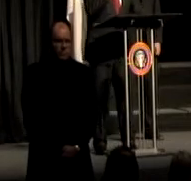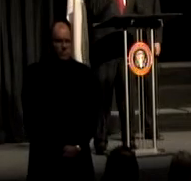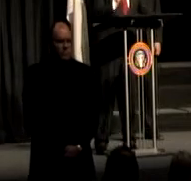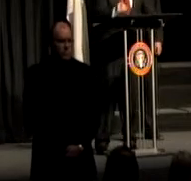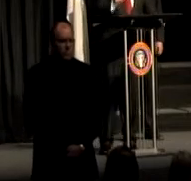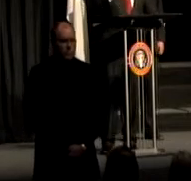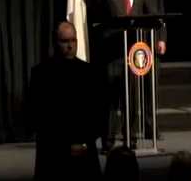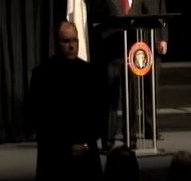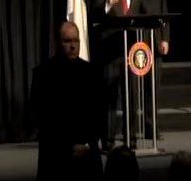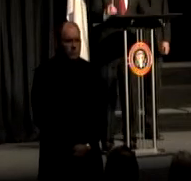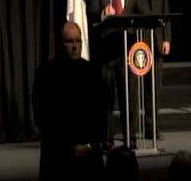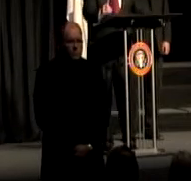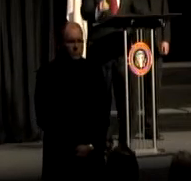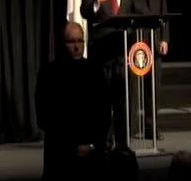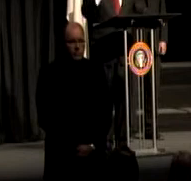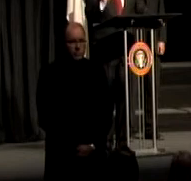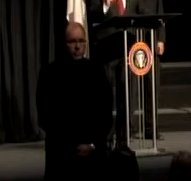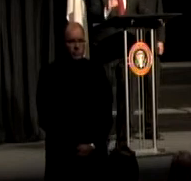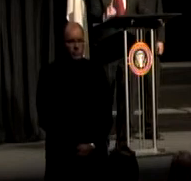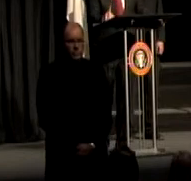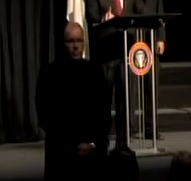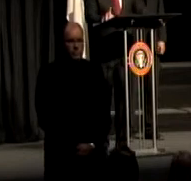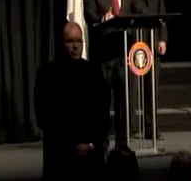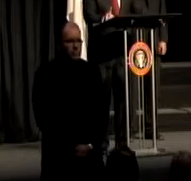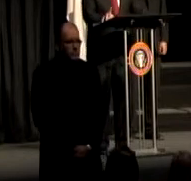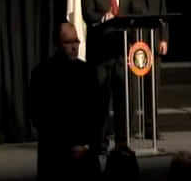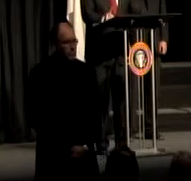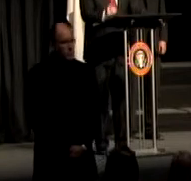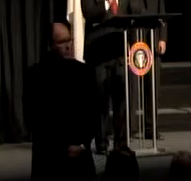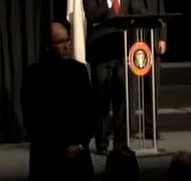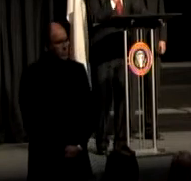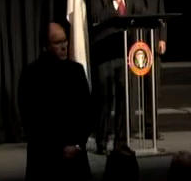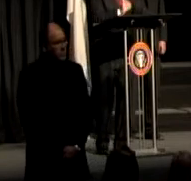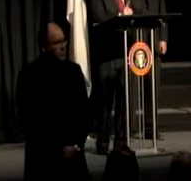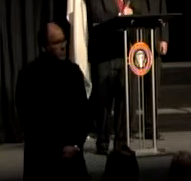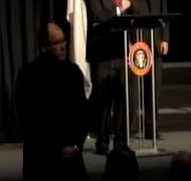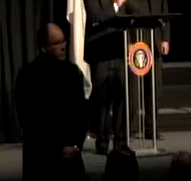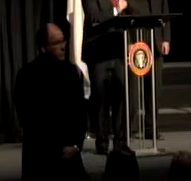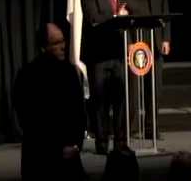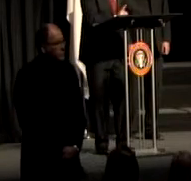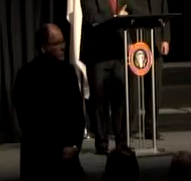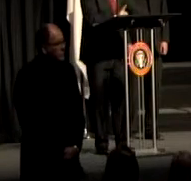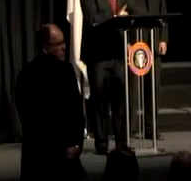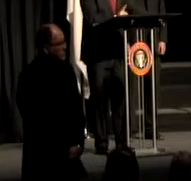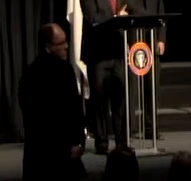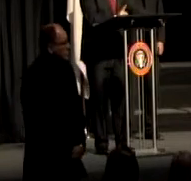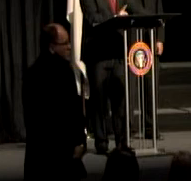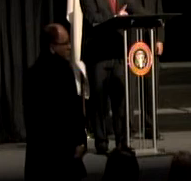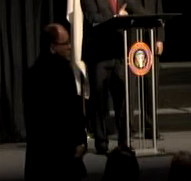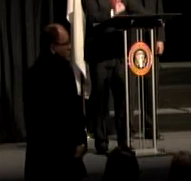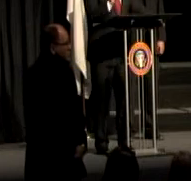woman or the person that needed him the most and he opened his arms widest